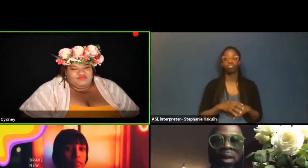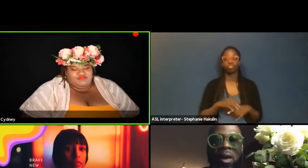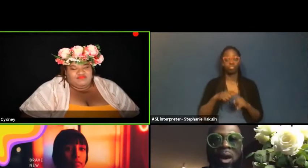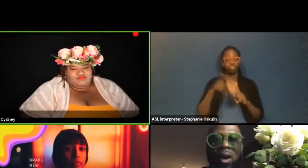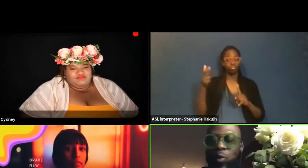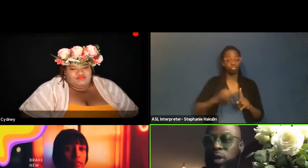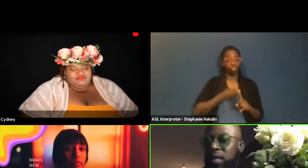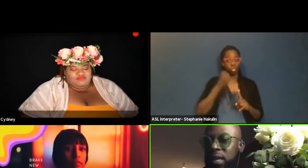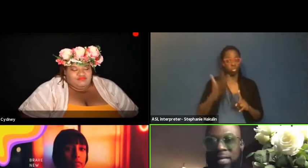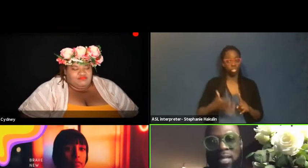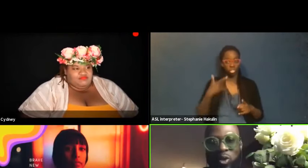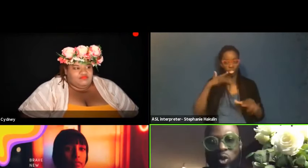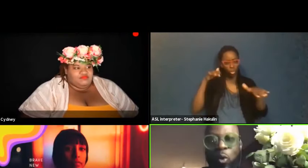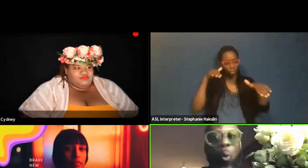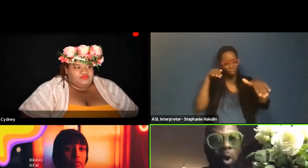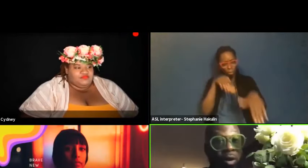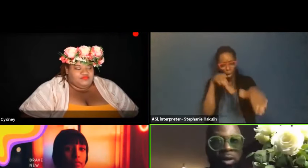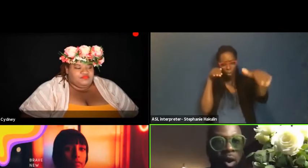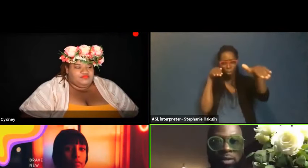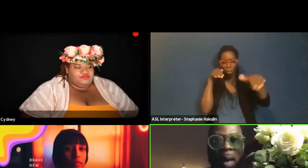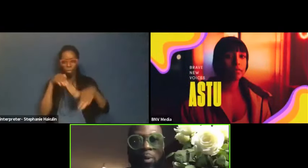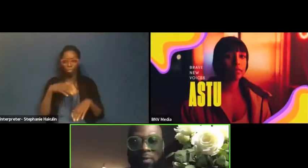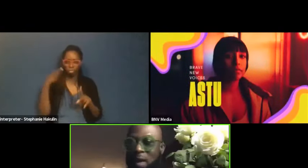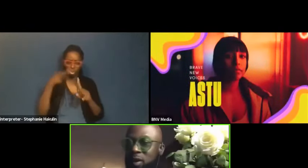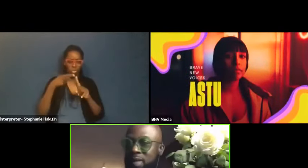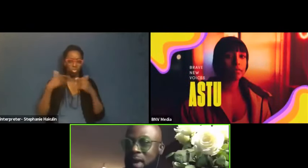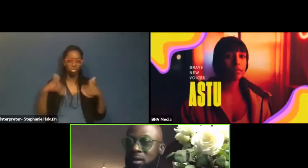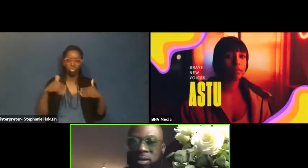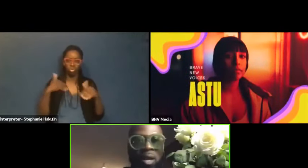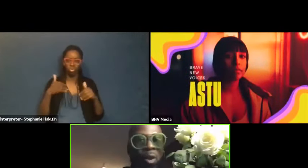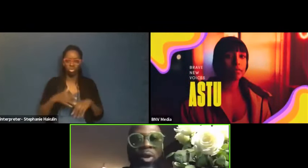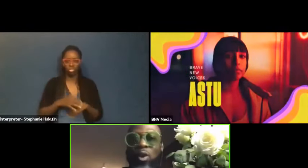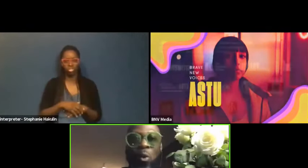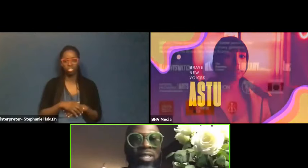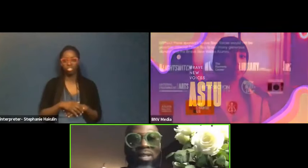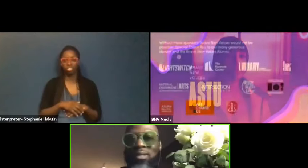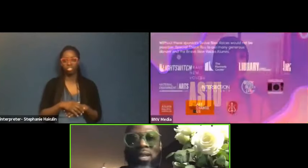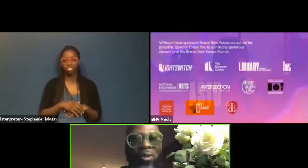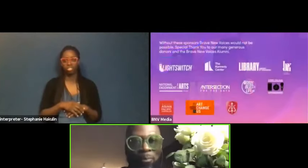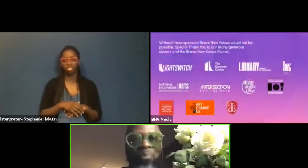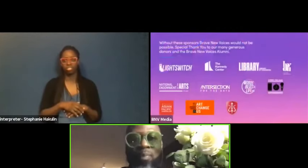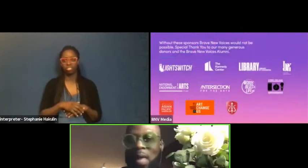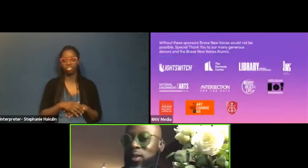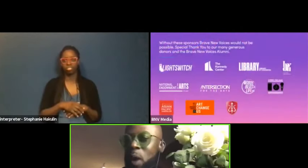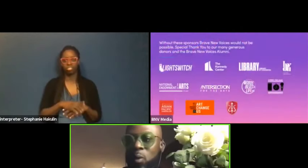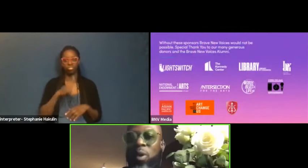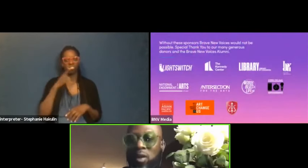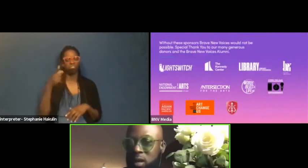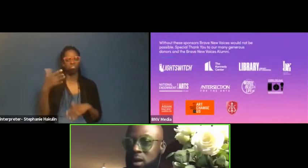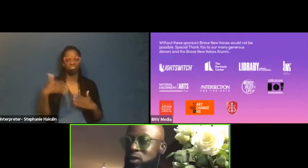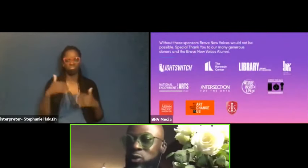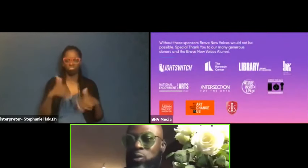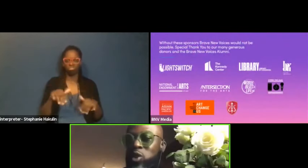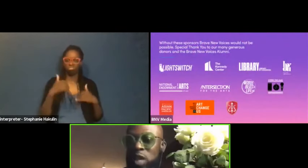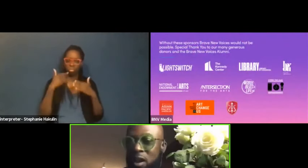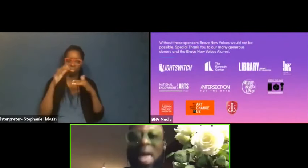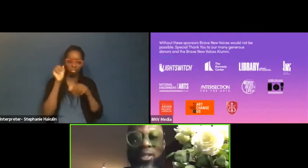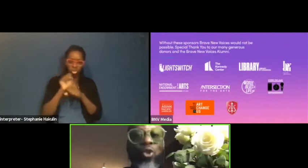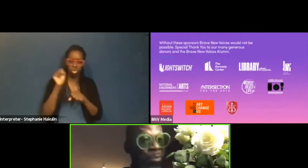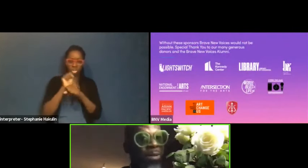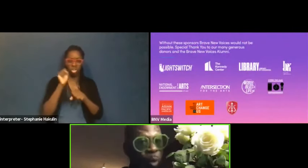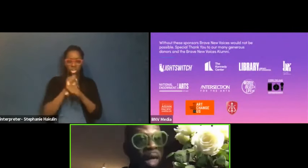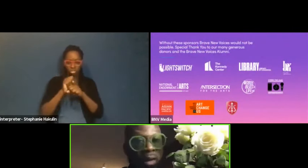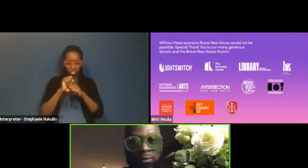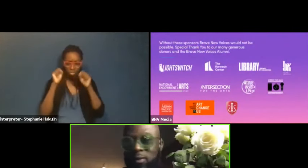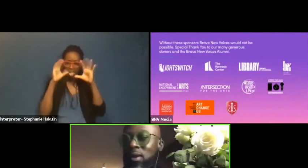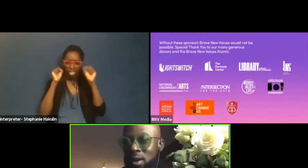Yeah. Really exceptional work on top of everything else. We are going to continue. That is why we are here, to share and